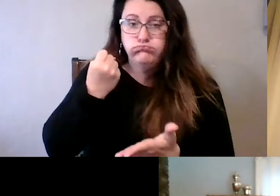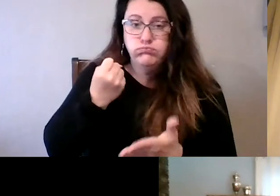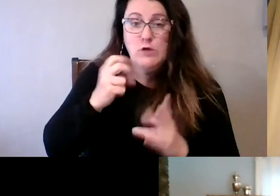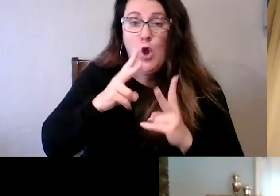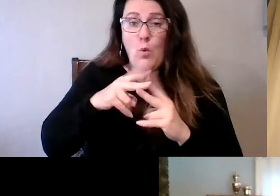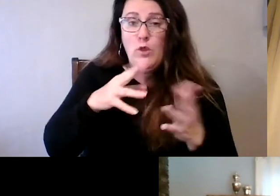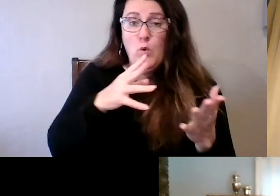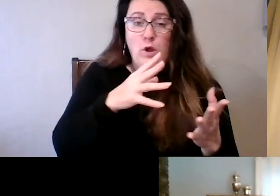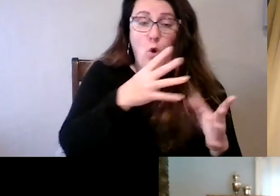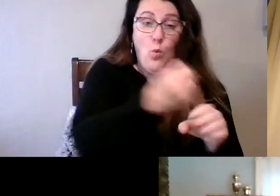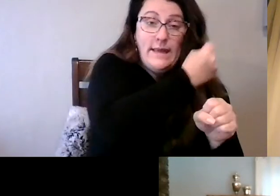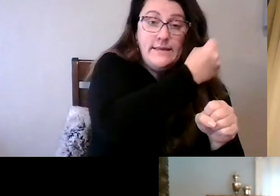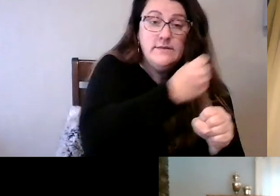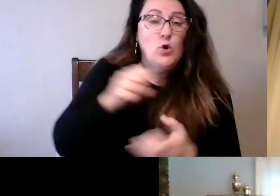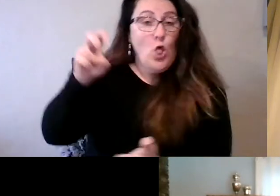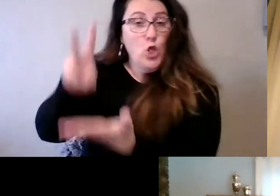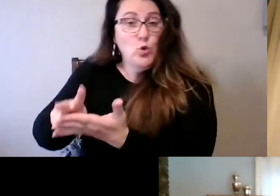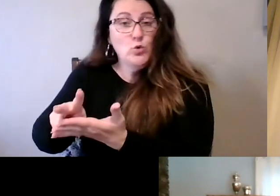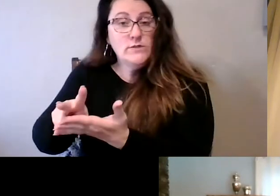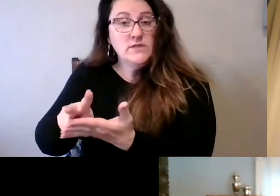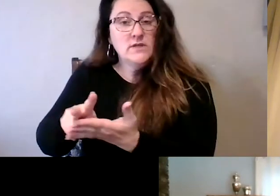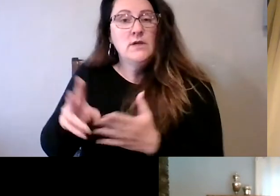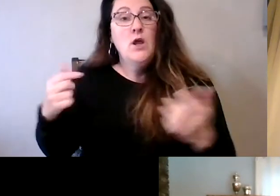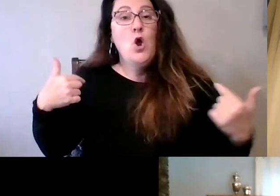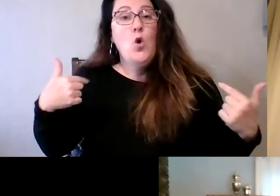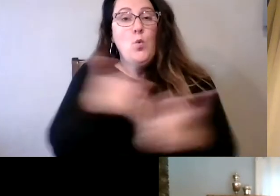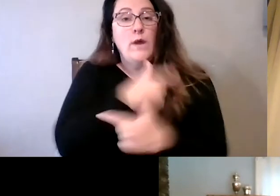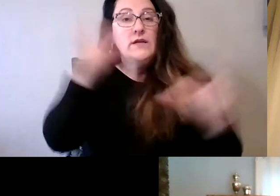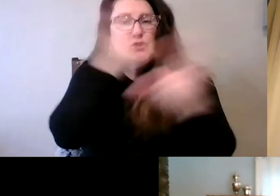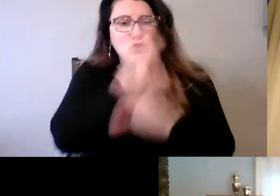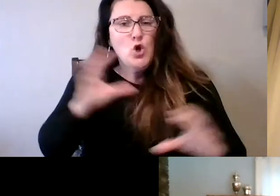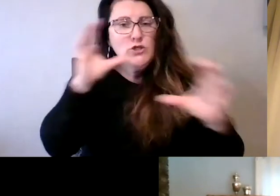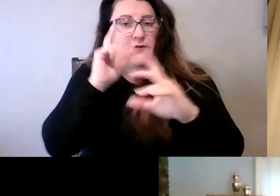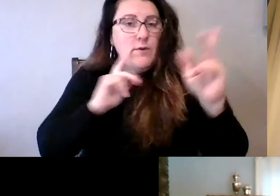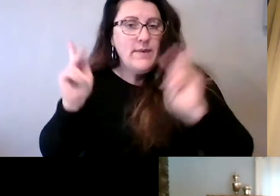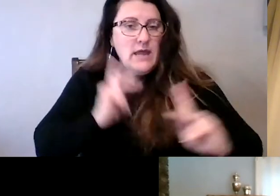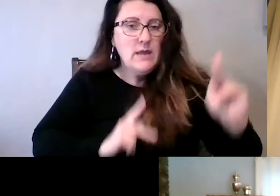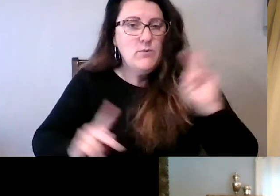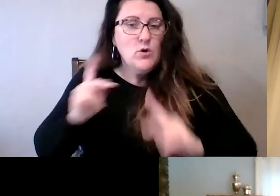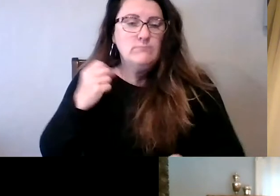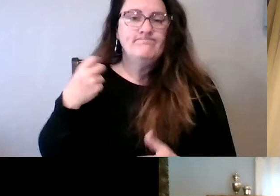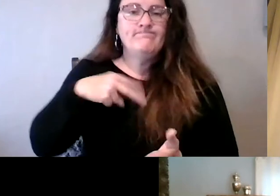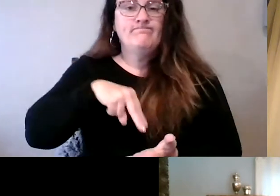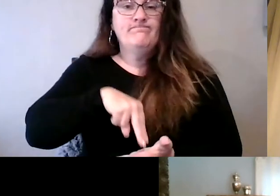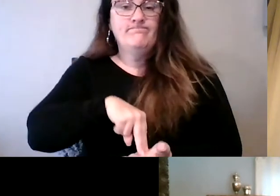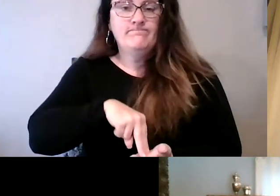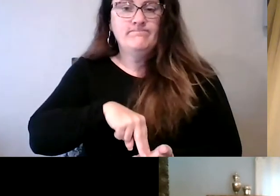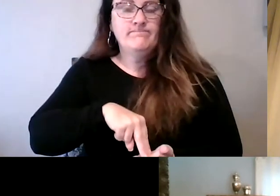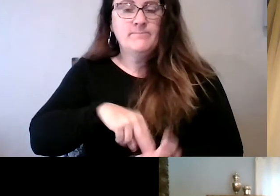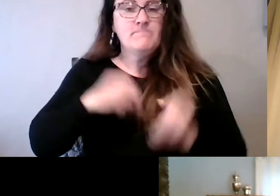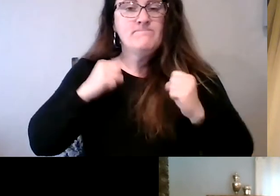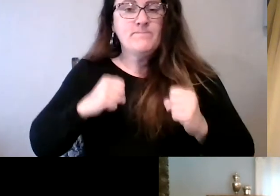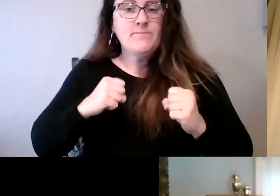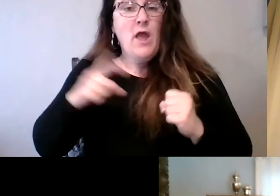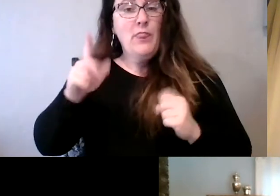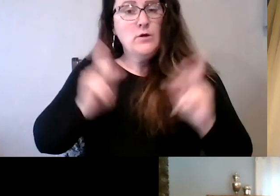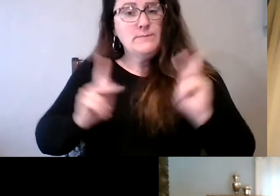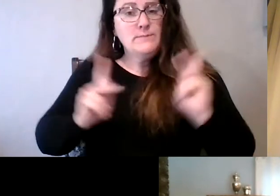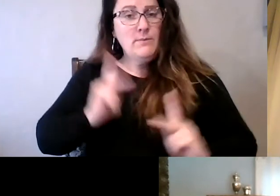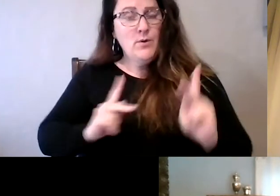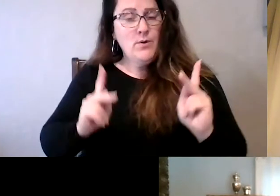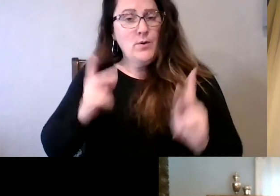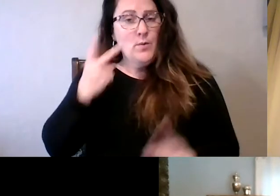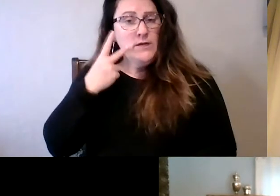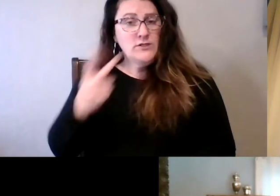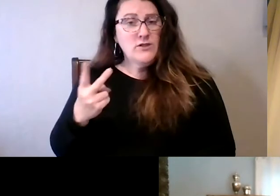win or lose, we are searching out for those people who have stepped it up to the plate. Those folks that we